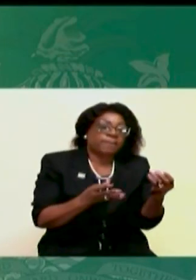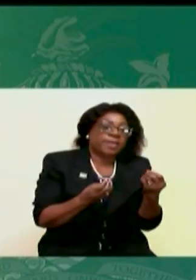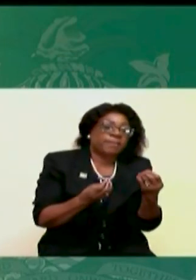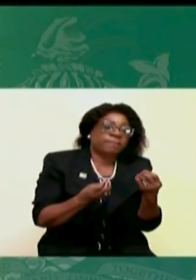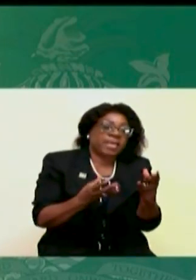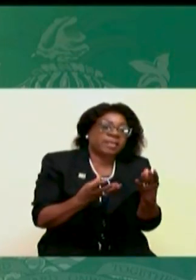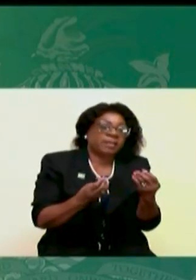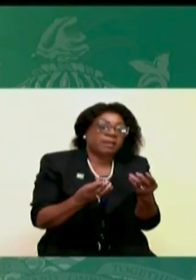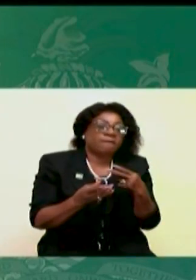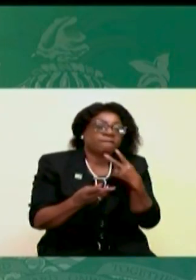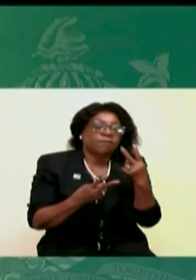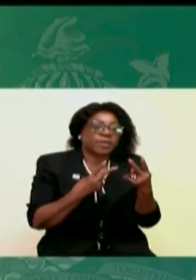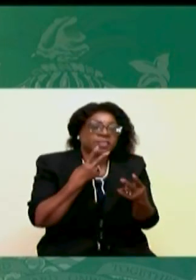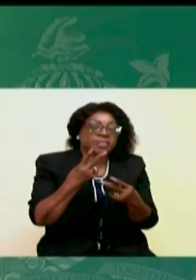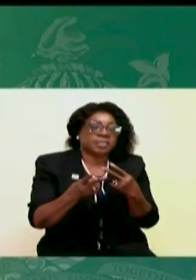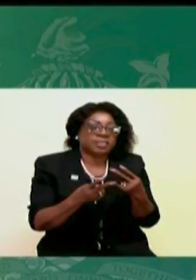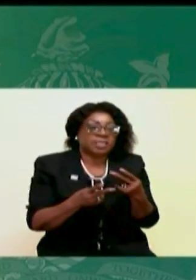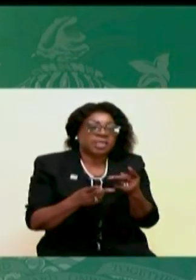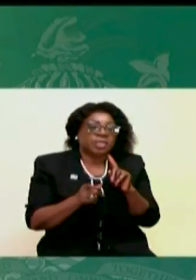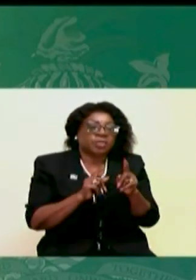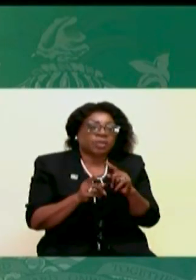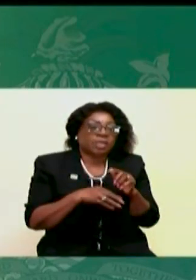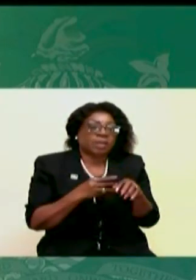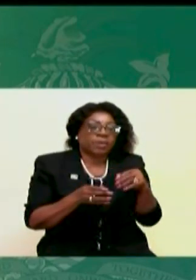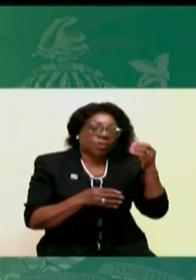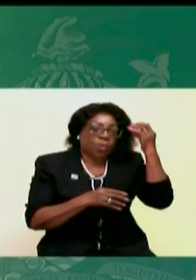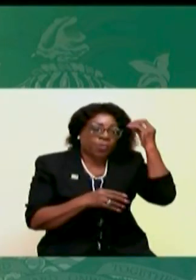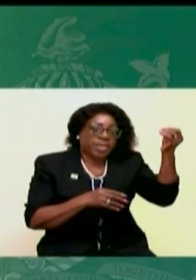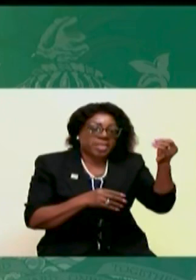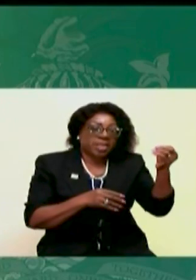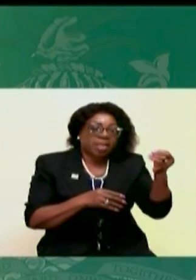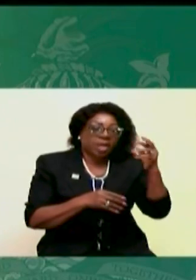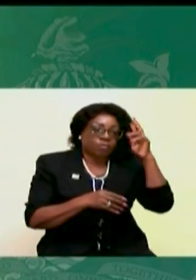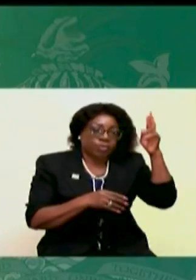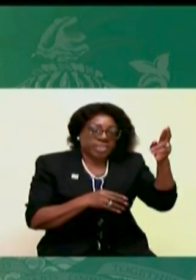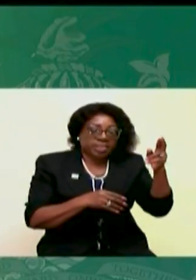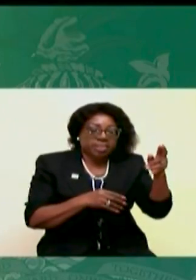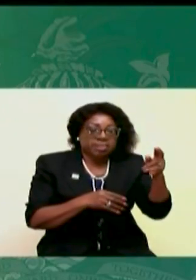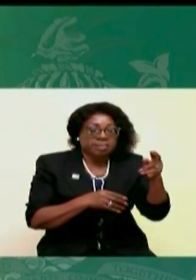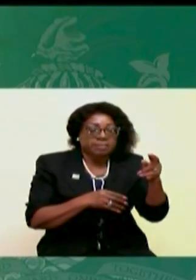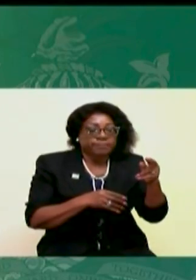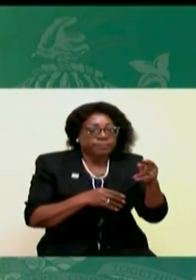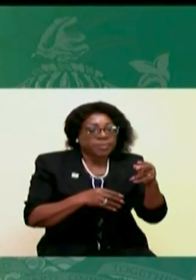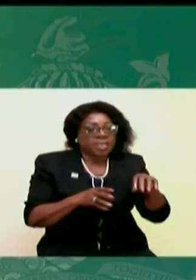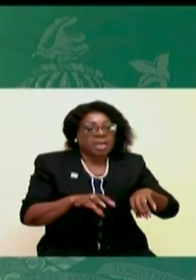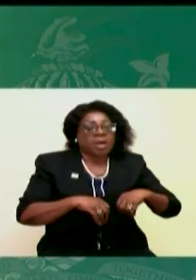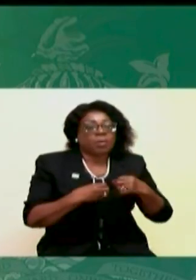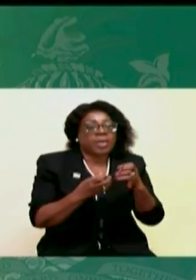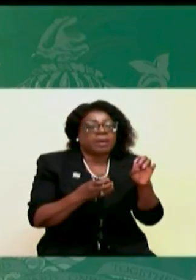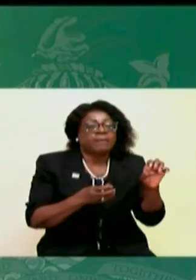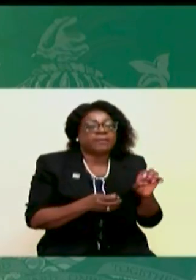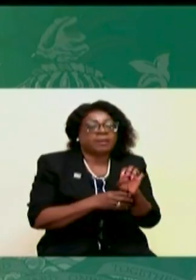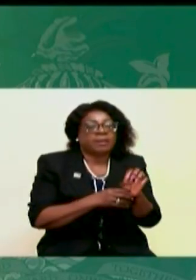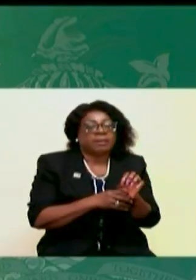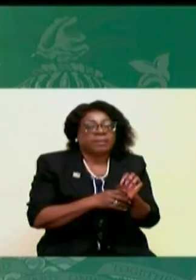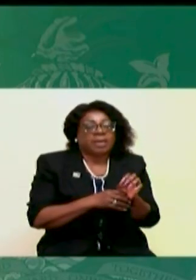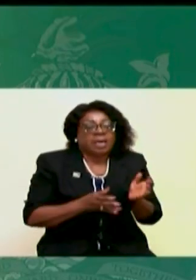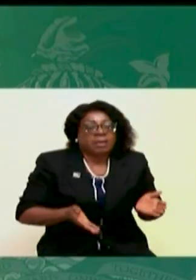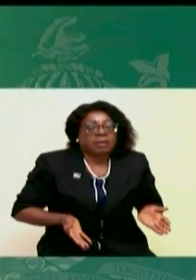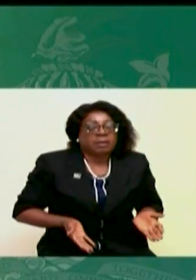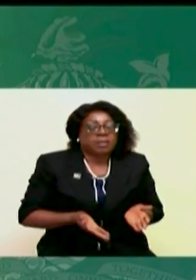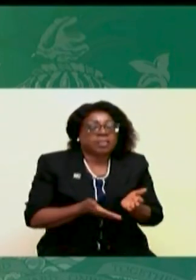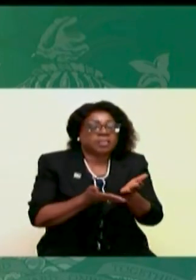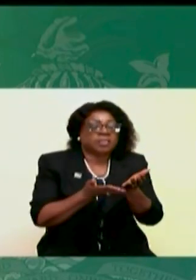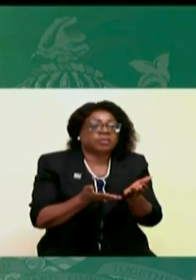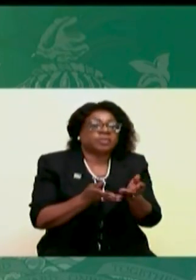voices giving perspectives and opinions and reasons and rationale. However, I urge us to take steps